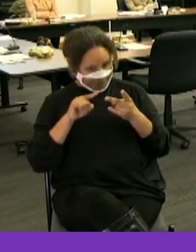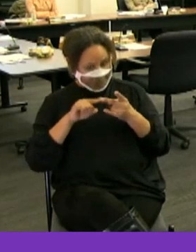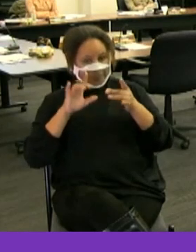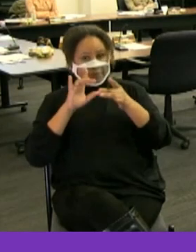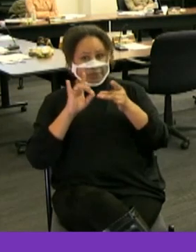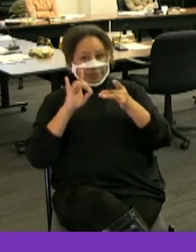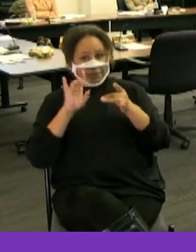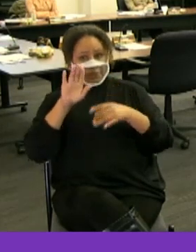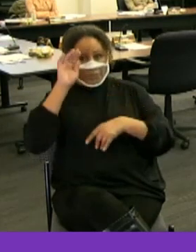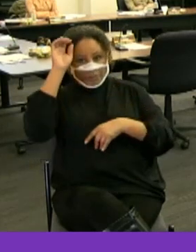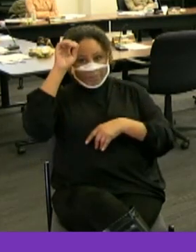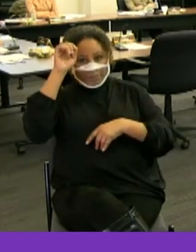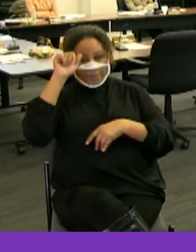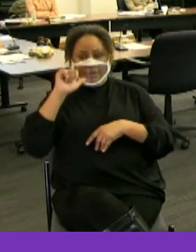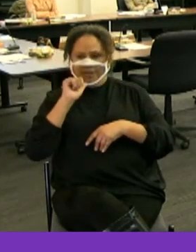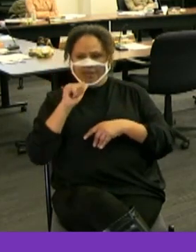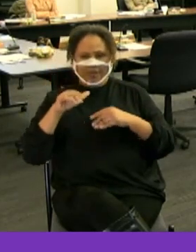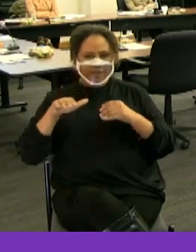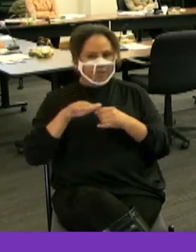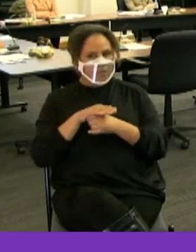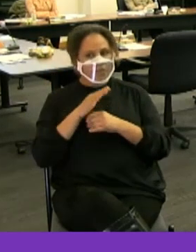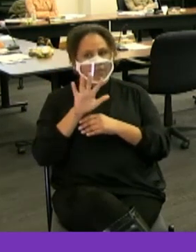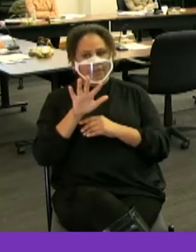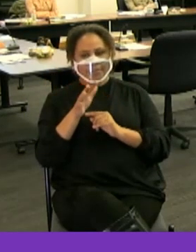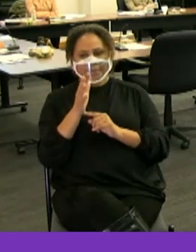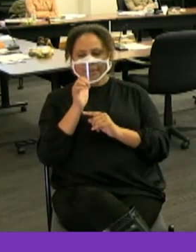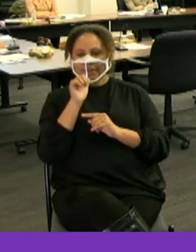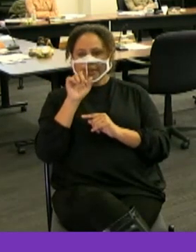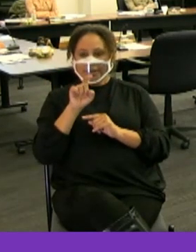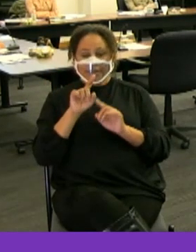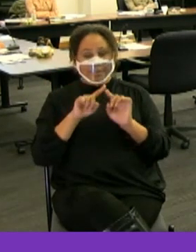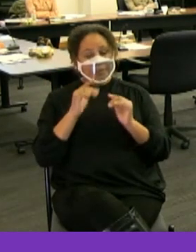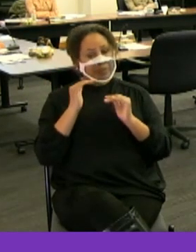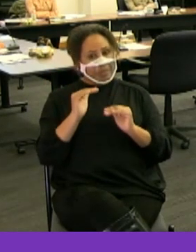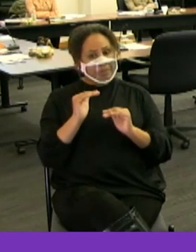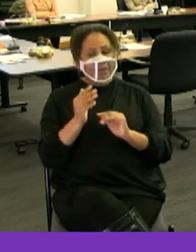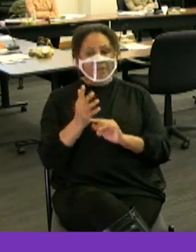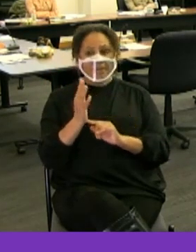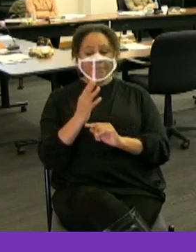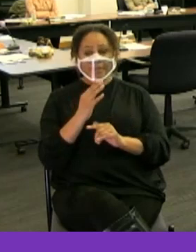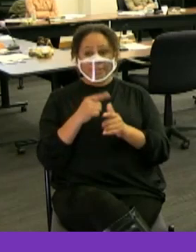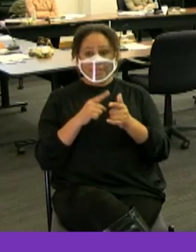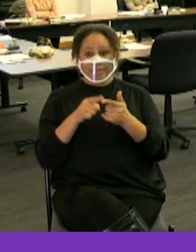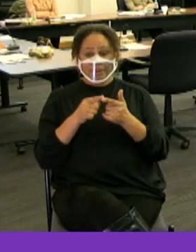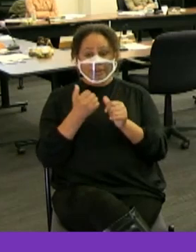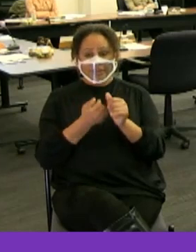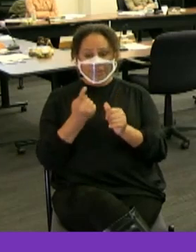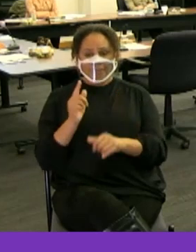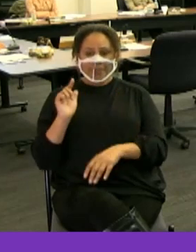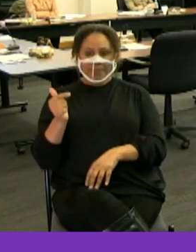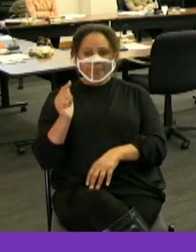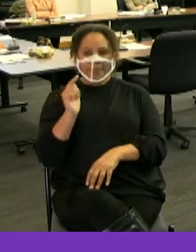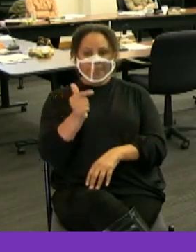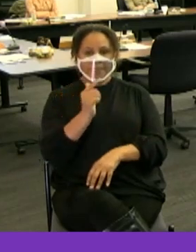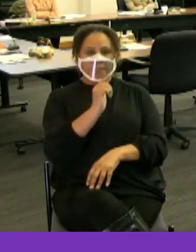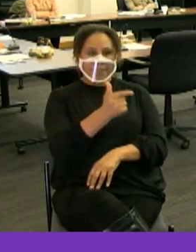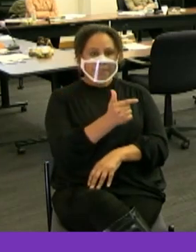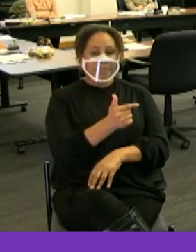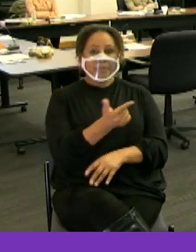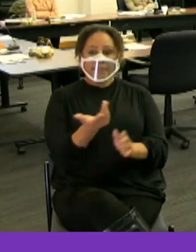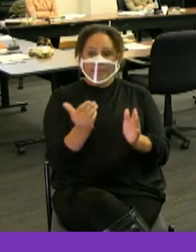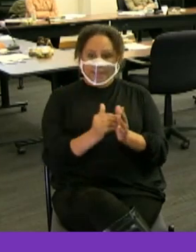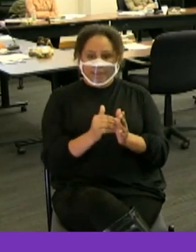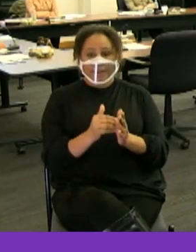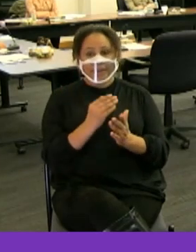to use the full 5 minutes, but that's what you have. And then you would have, and then everyone could go around one more time and you would have a